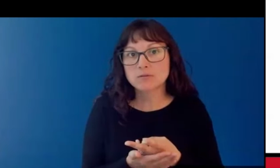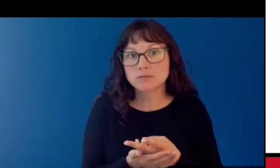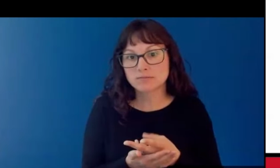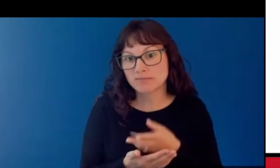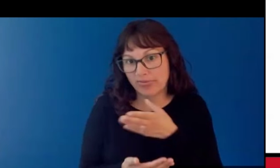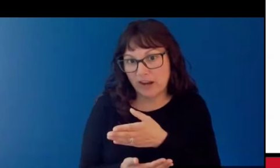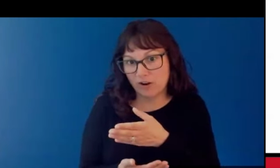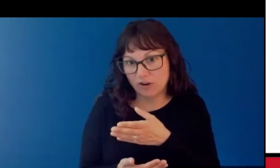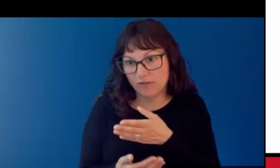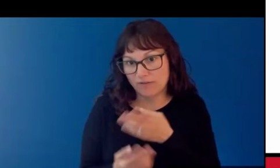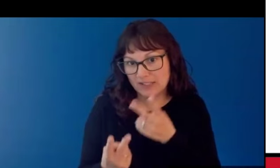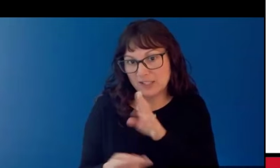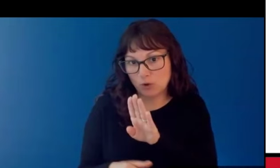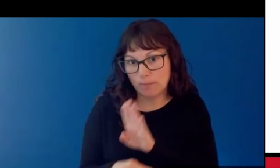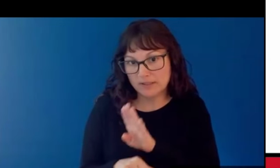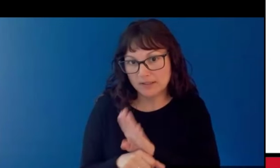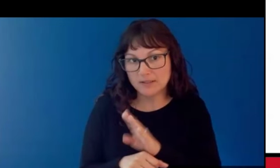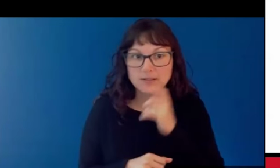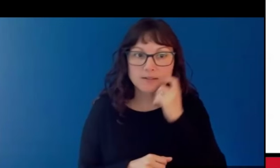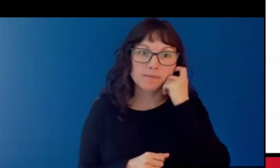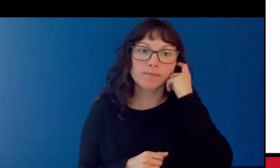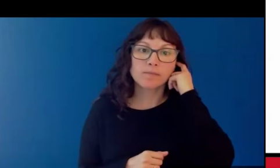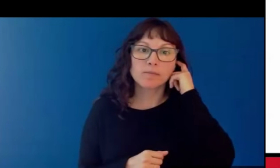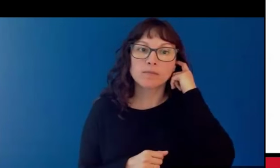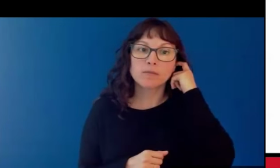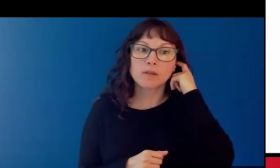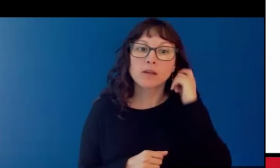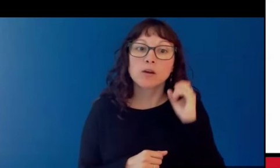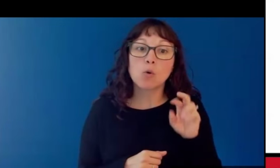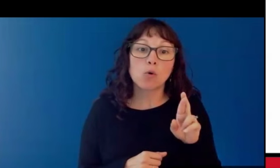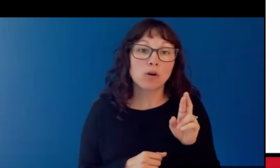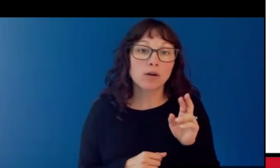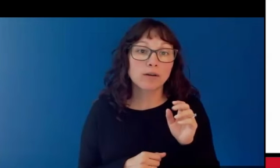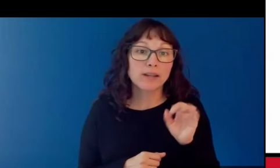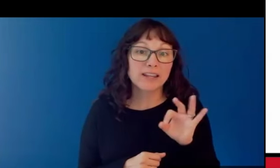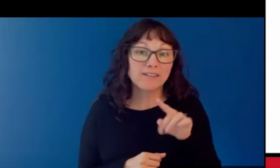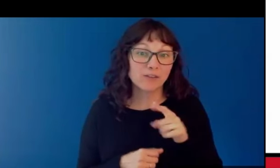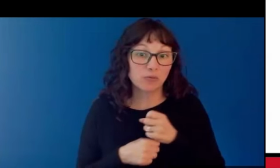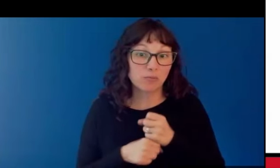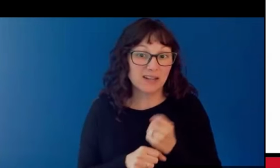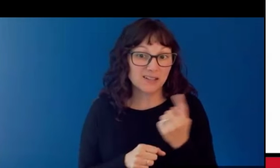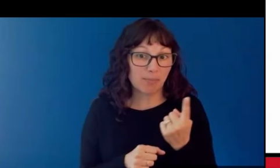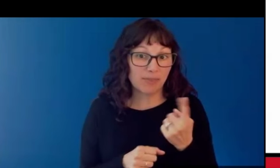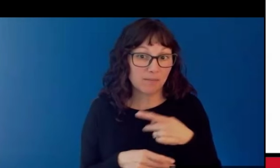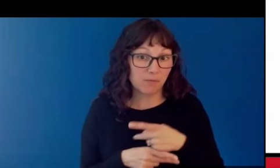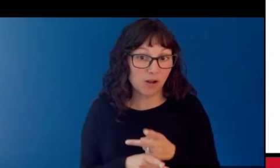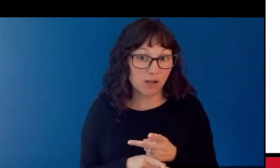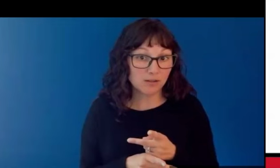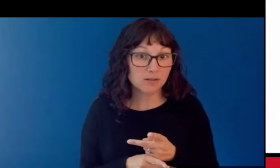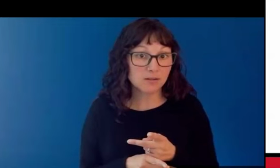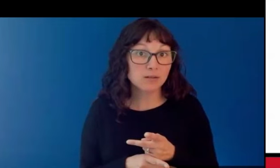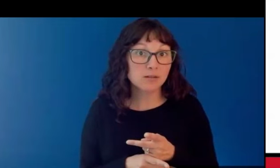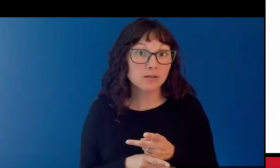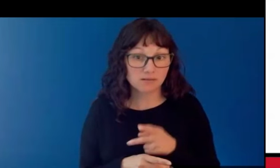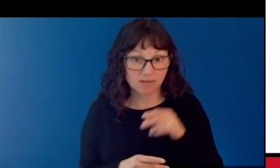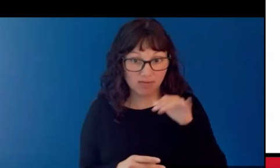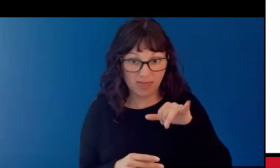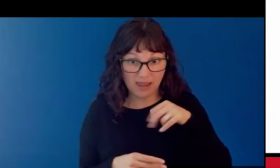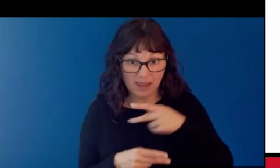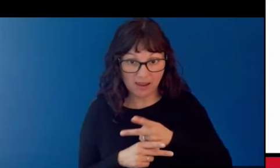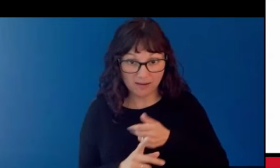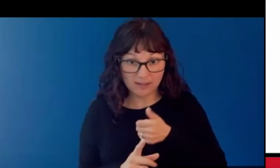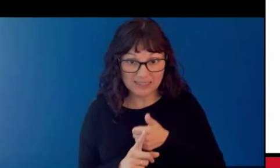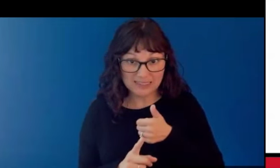while visiting your business, or if you are manufacturing a product and that product